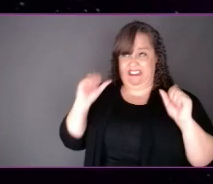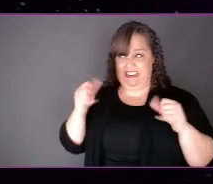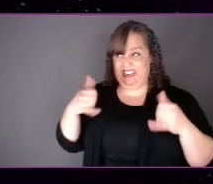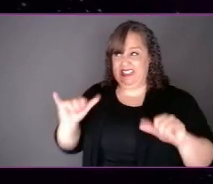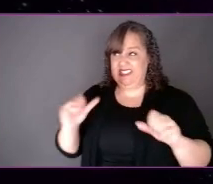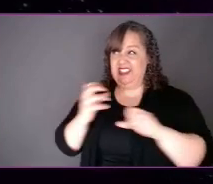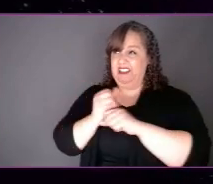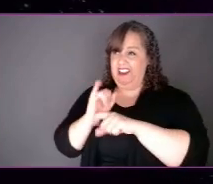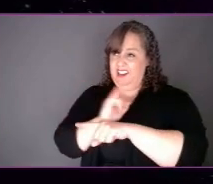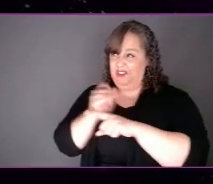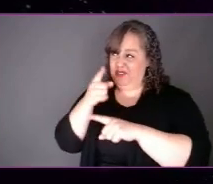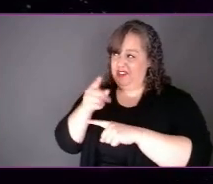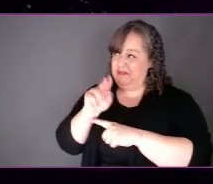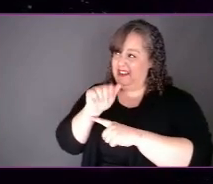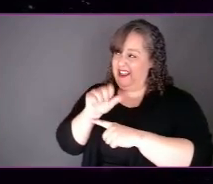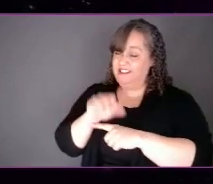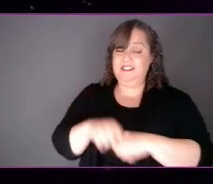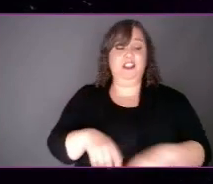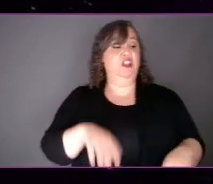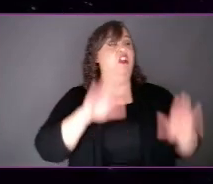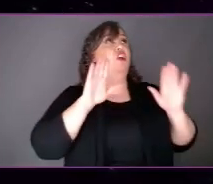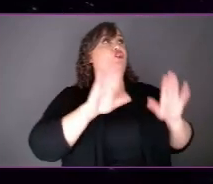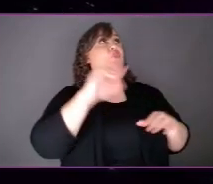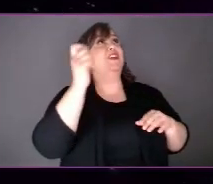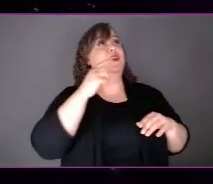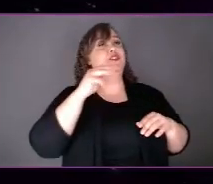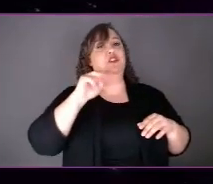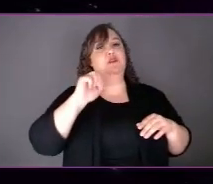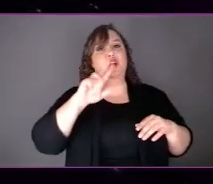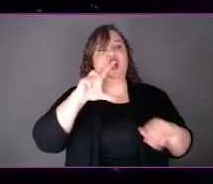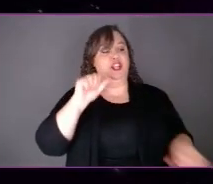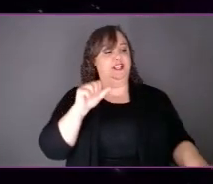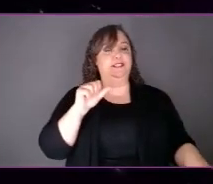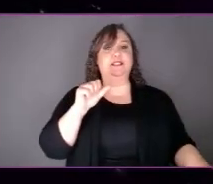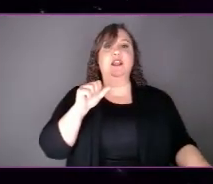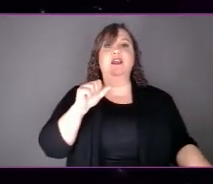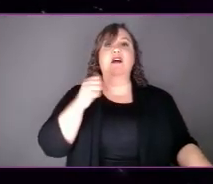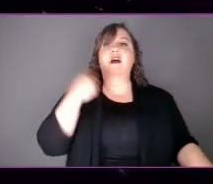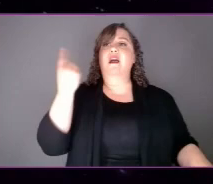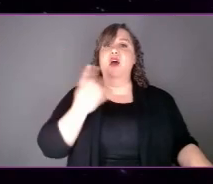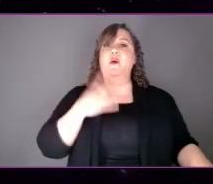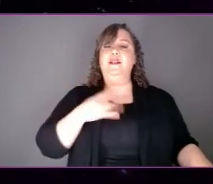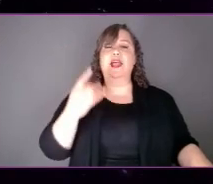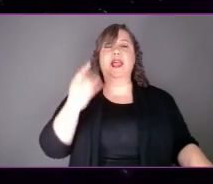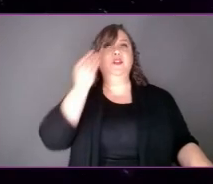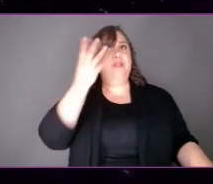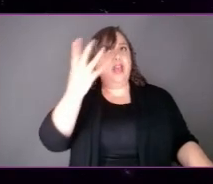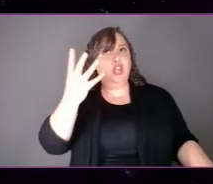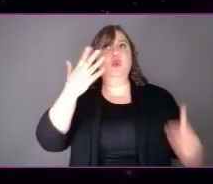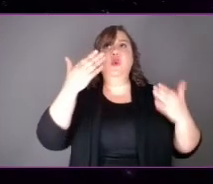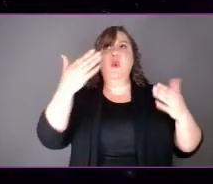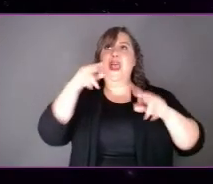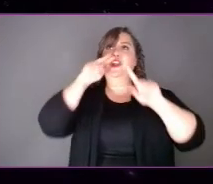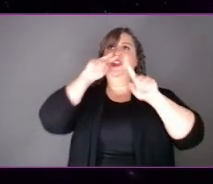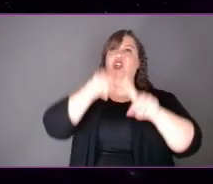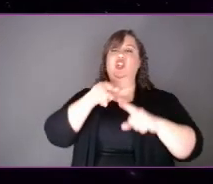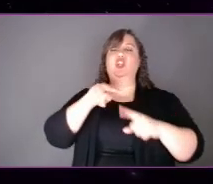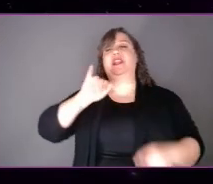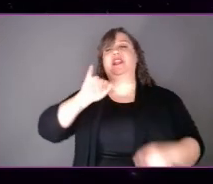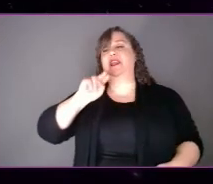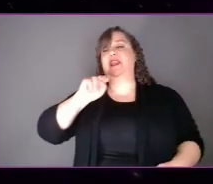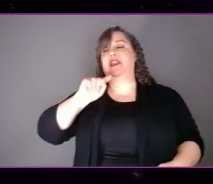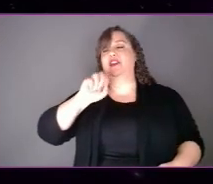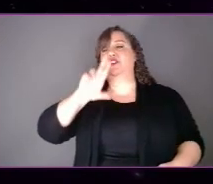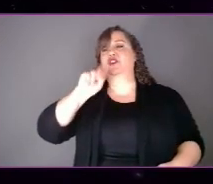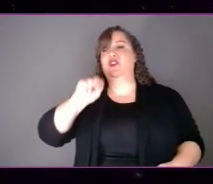Marcus. Again, I always like to preface is go ahead and take a look at intern.nasa.gov. For our Office of STEM Engagement